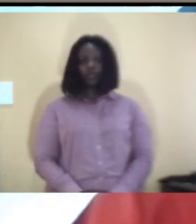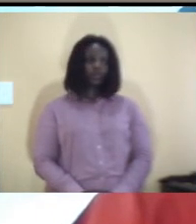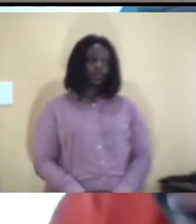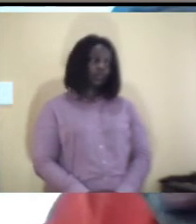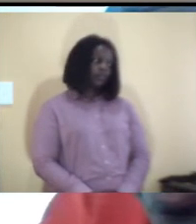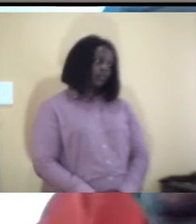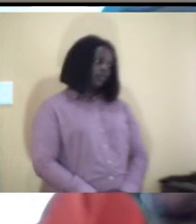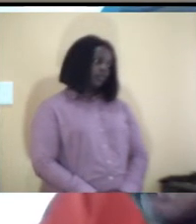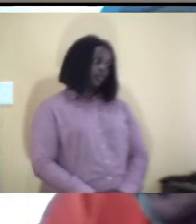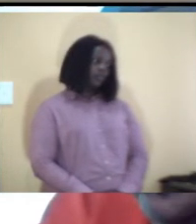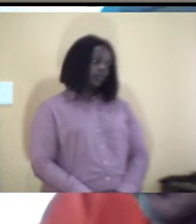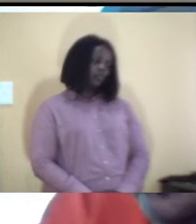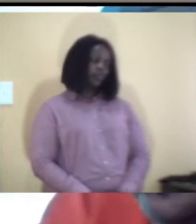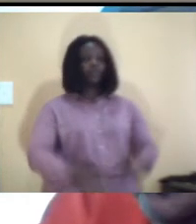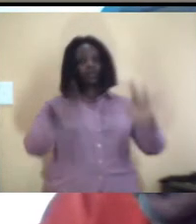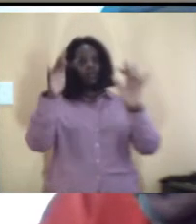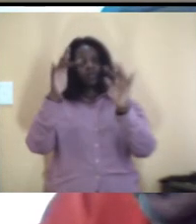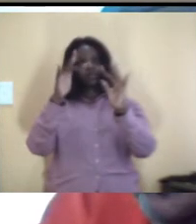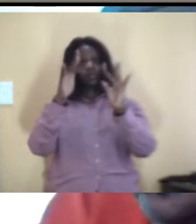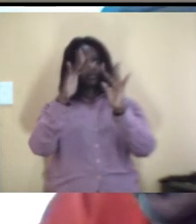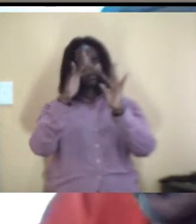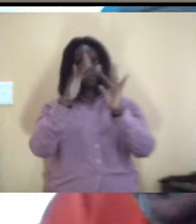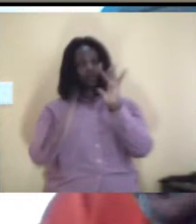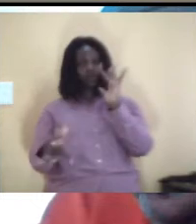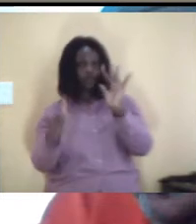with decisive